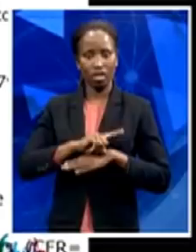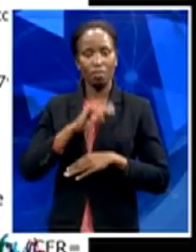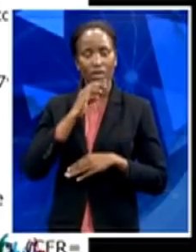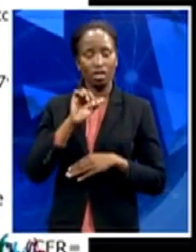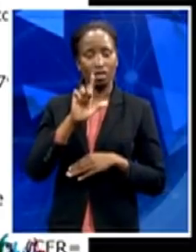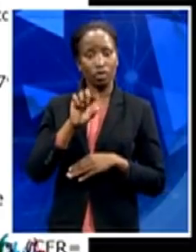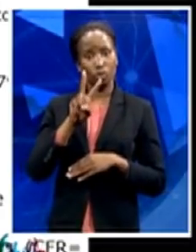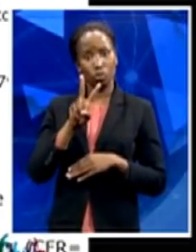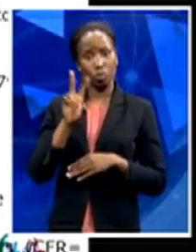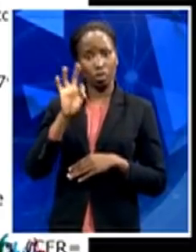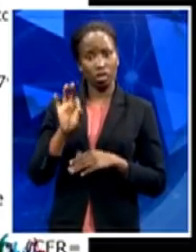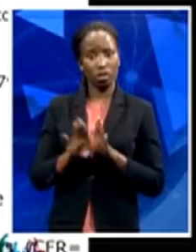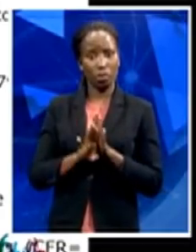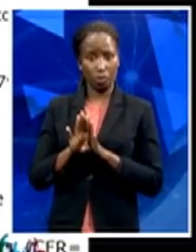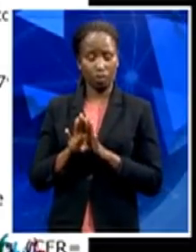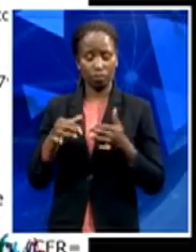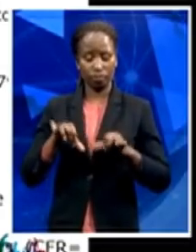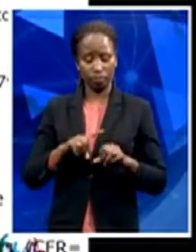we have had deaths increasing by